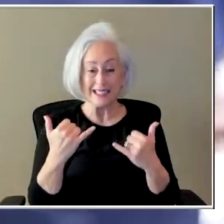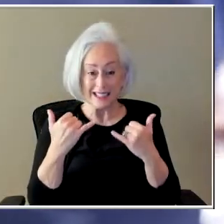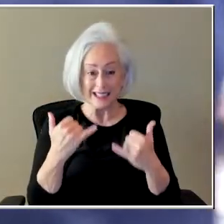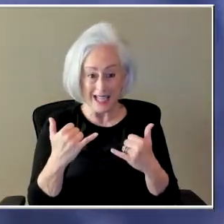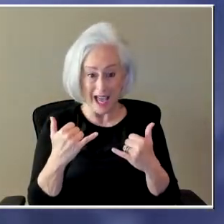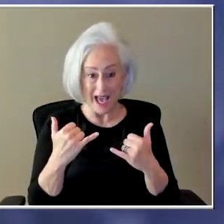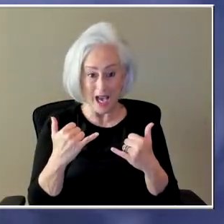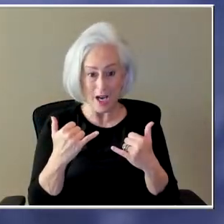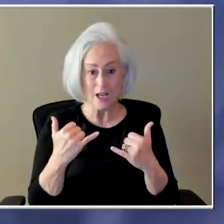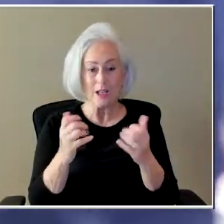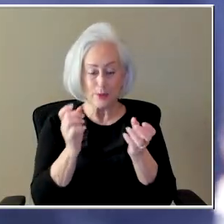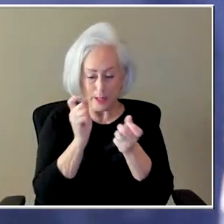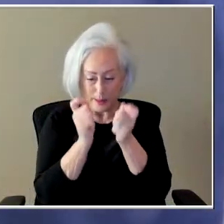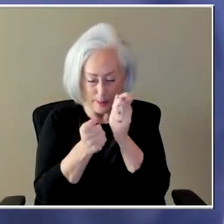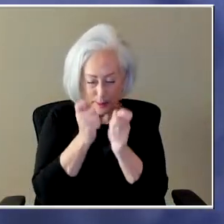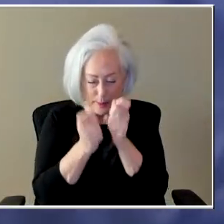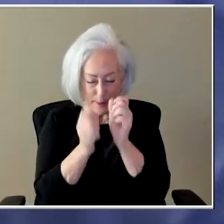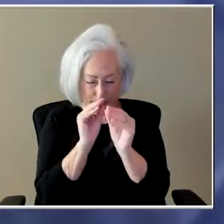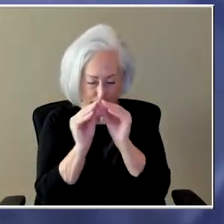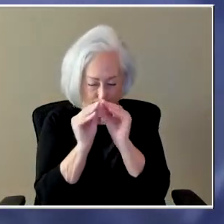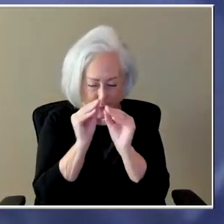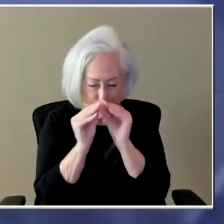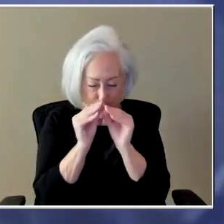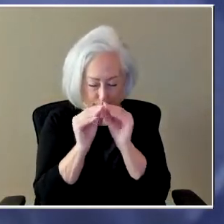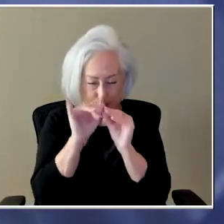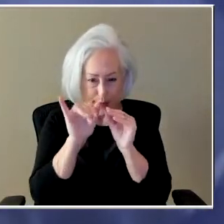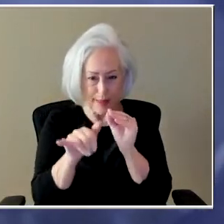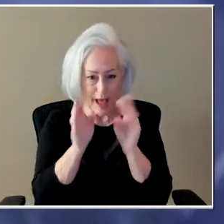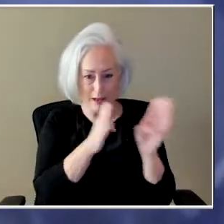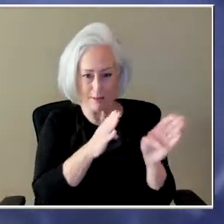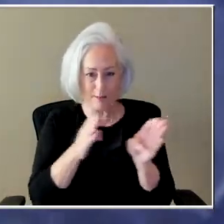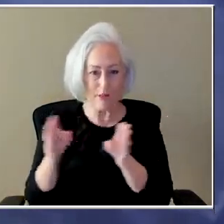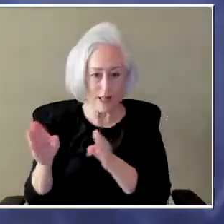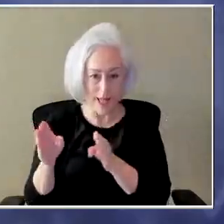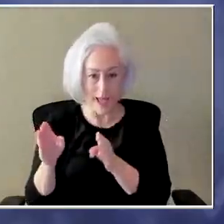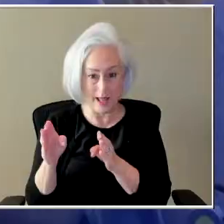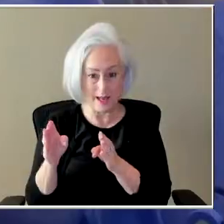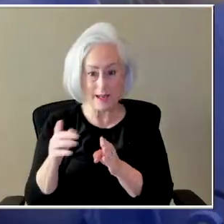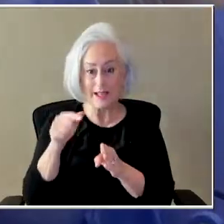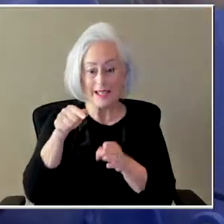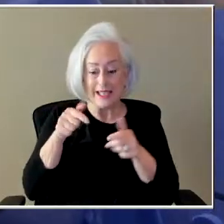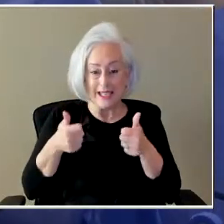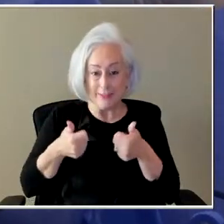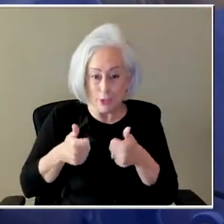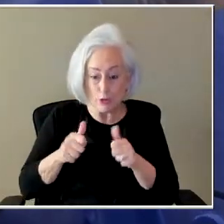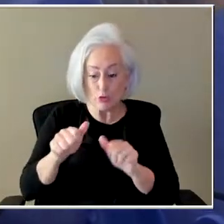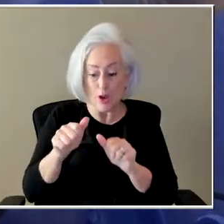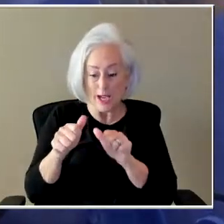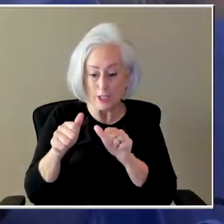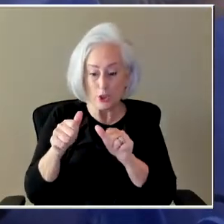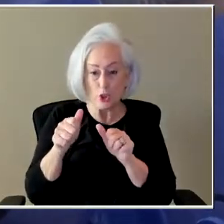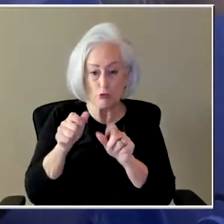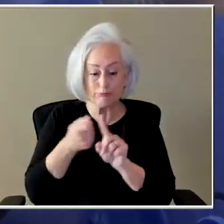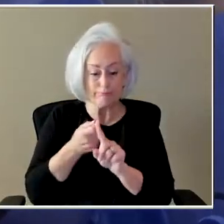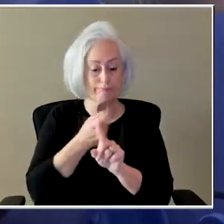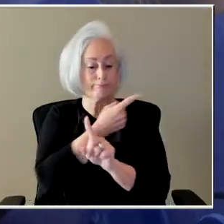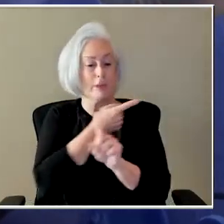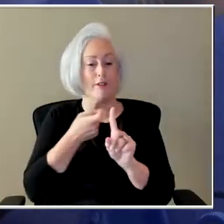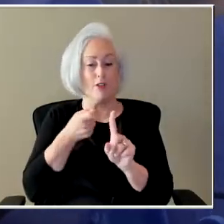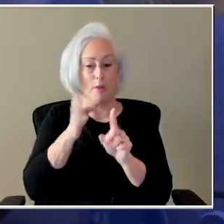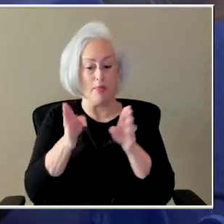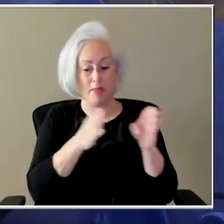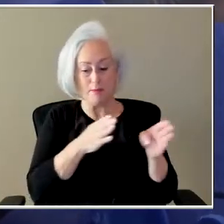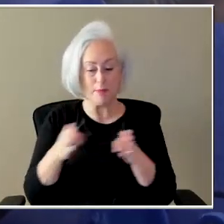so the robot helps you to execute that plan. And so if you go outside of the plan, it won't let you take bone away. So what is the